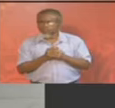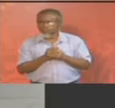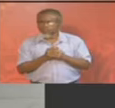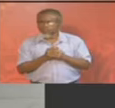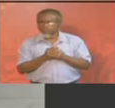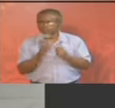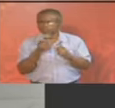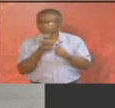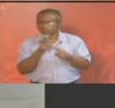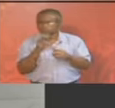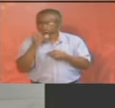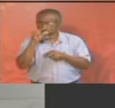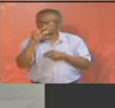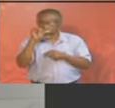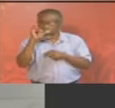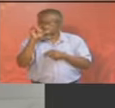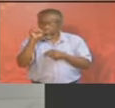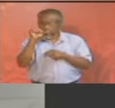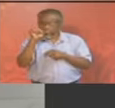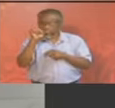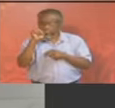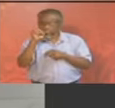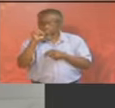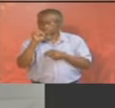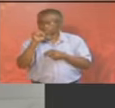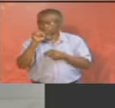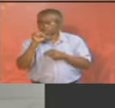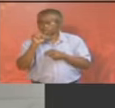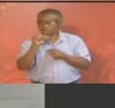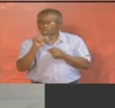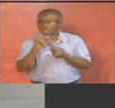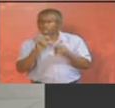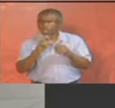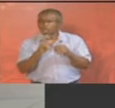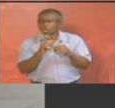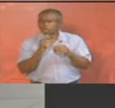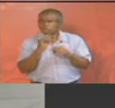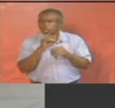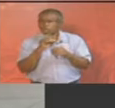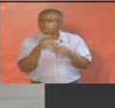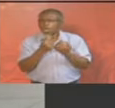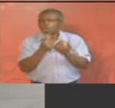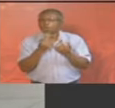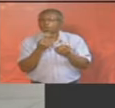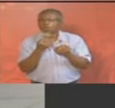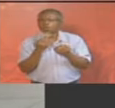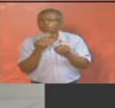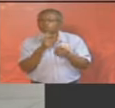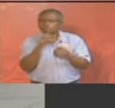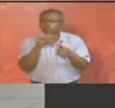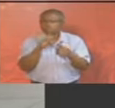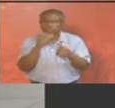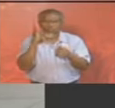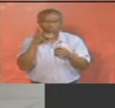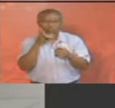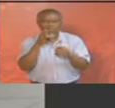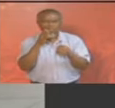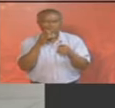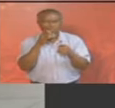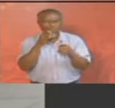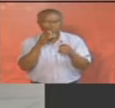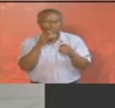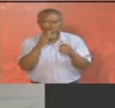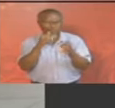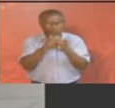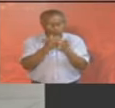updated. And second is with the Easter weekend upcoming